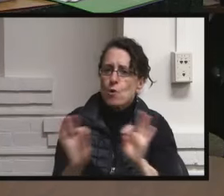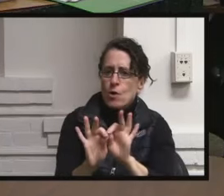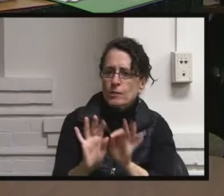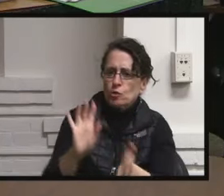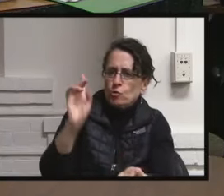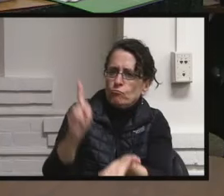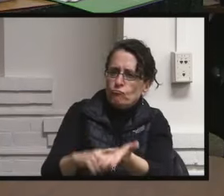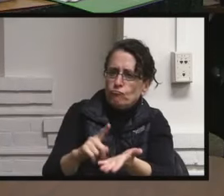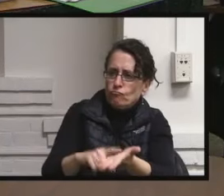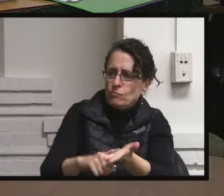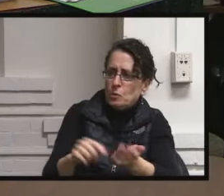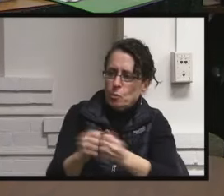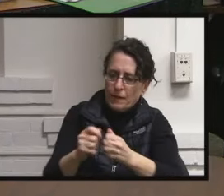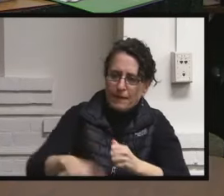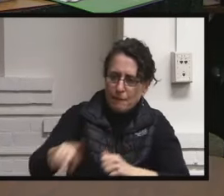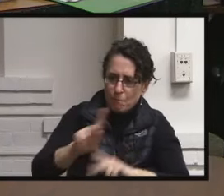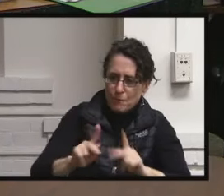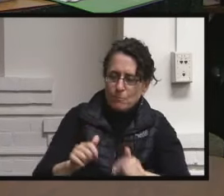important, since